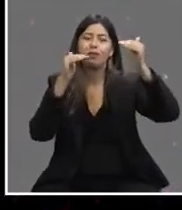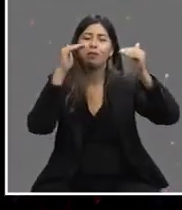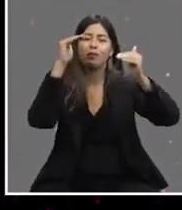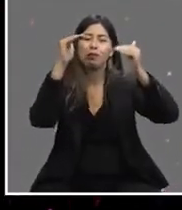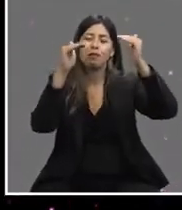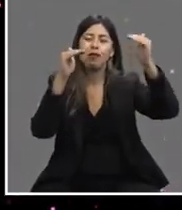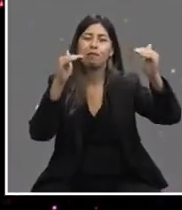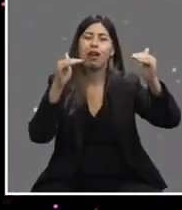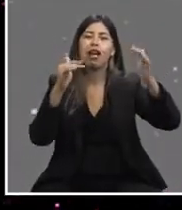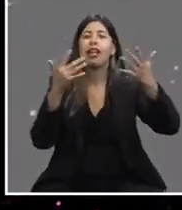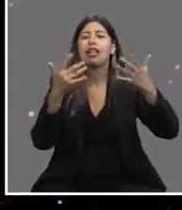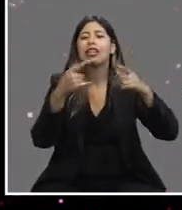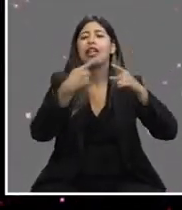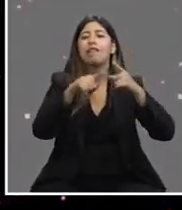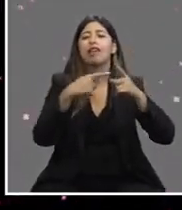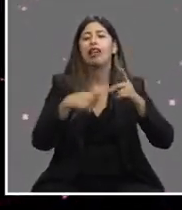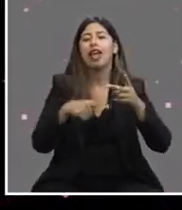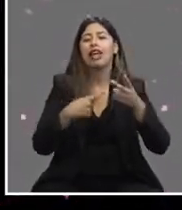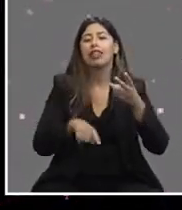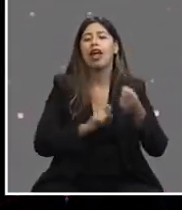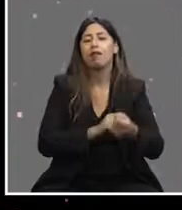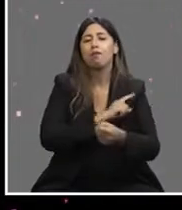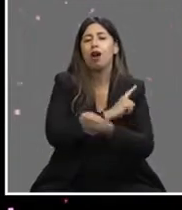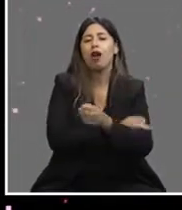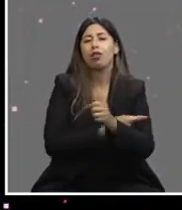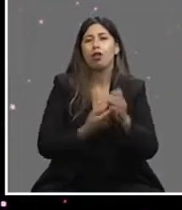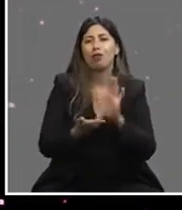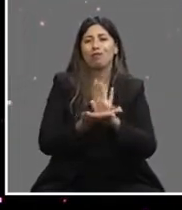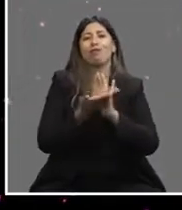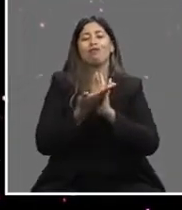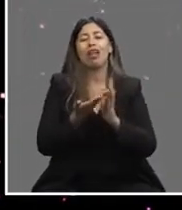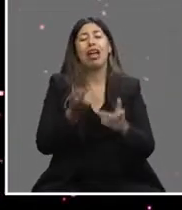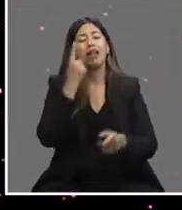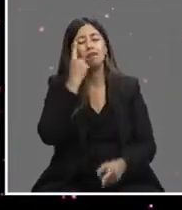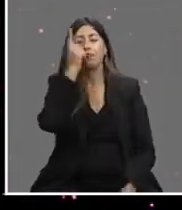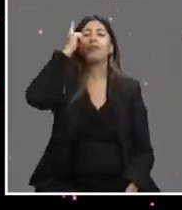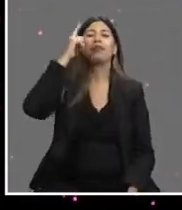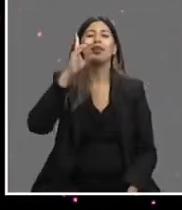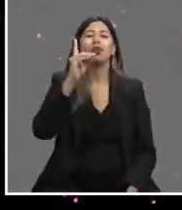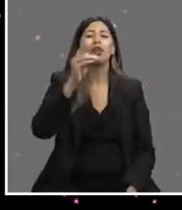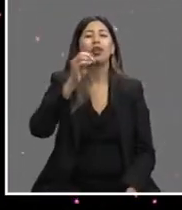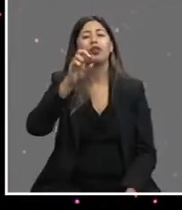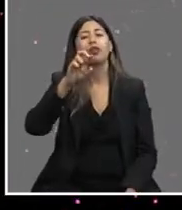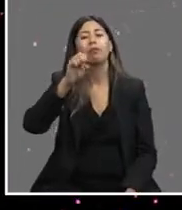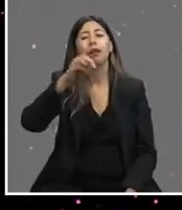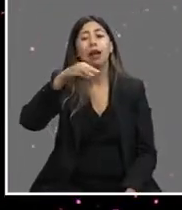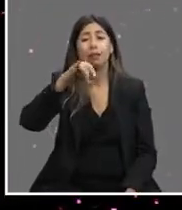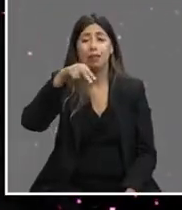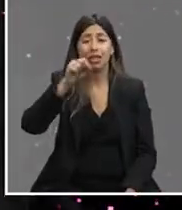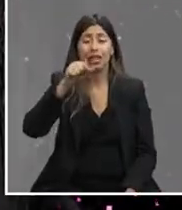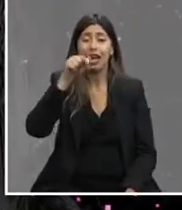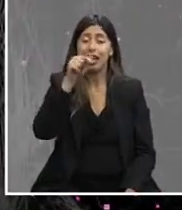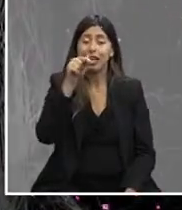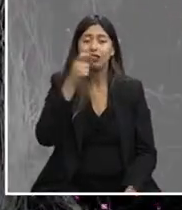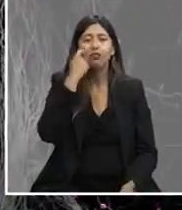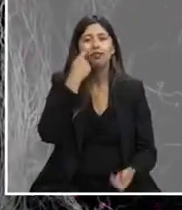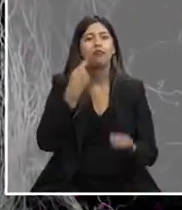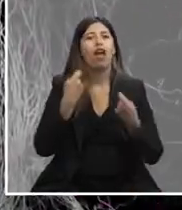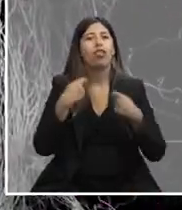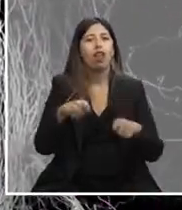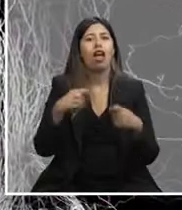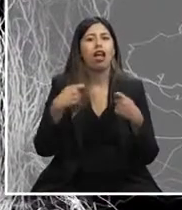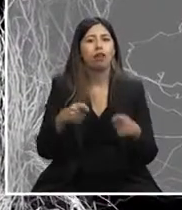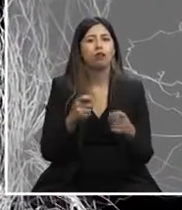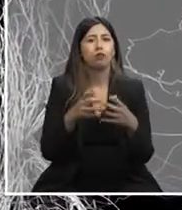All this is also costing our planet a lot of money. The automobile, another invention of the cortex, panders to this same desire